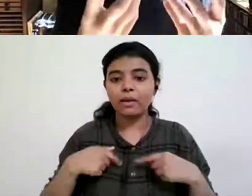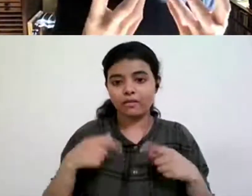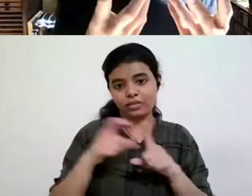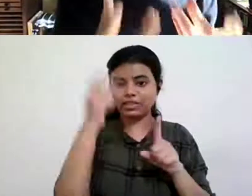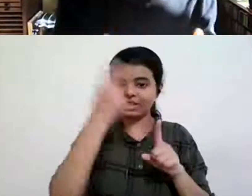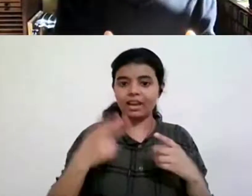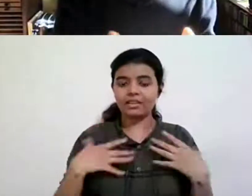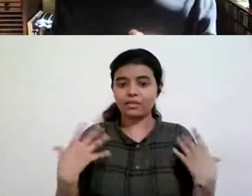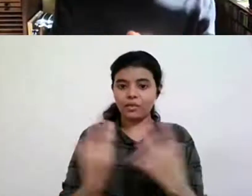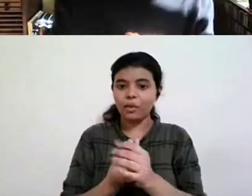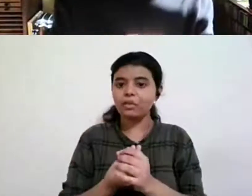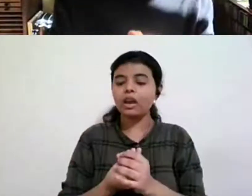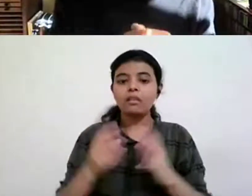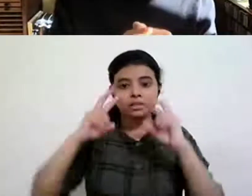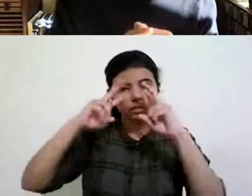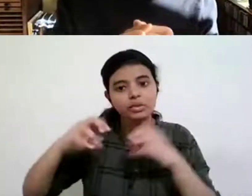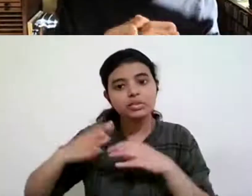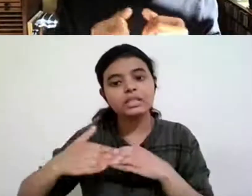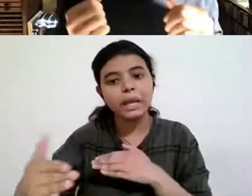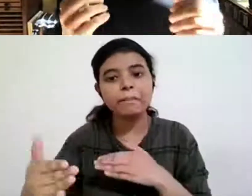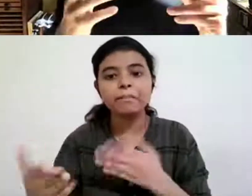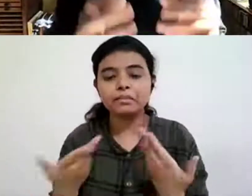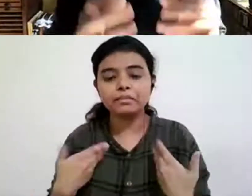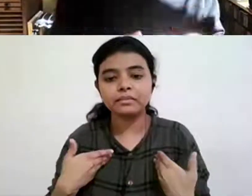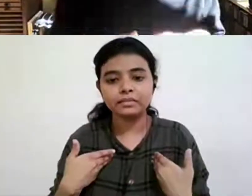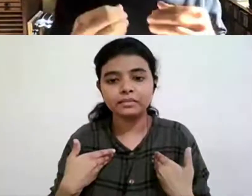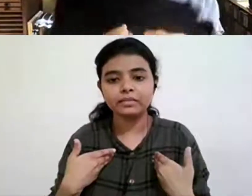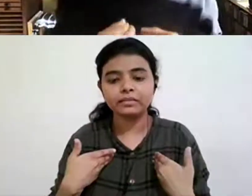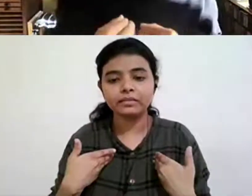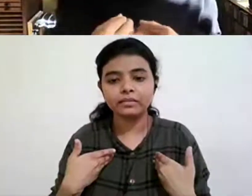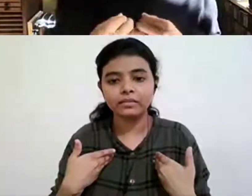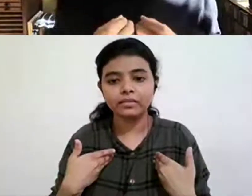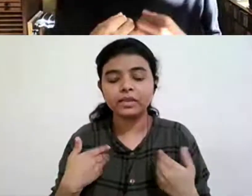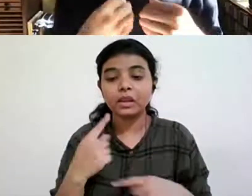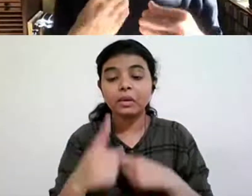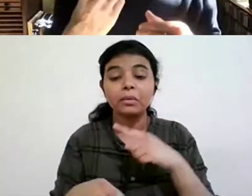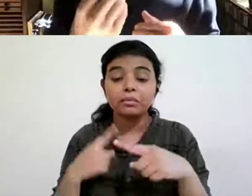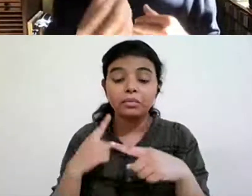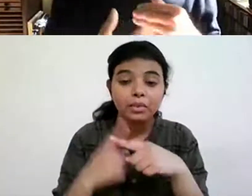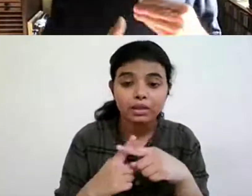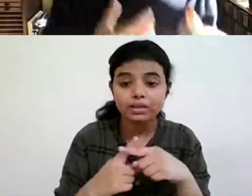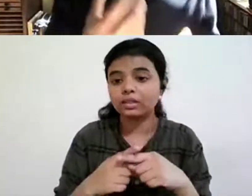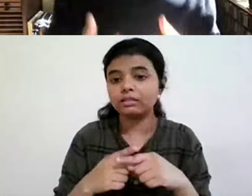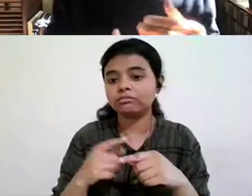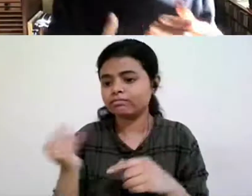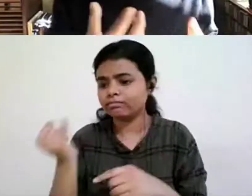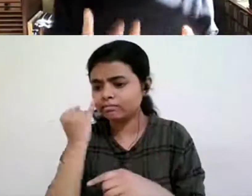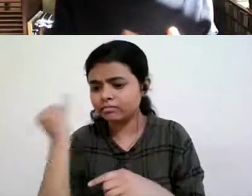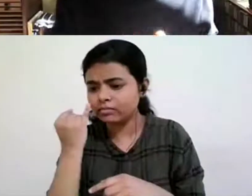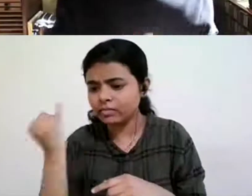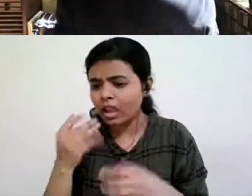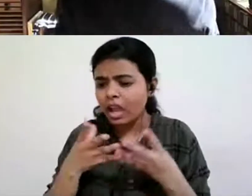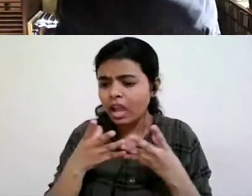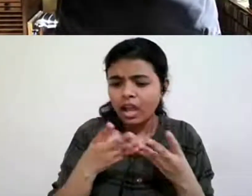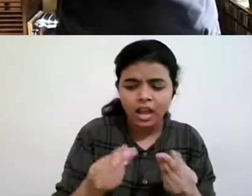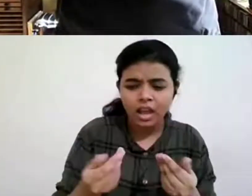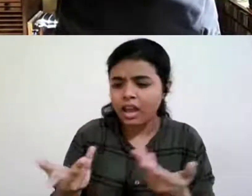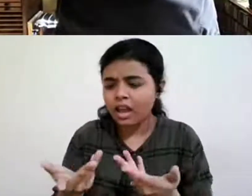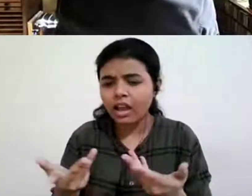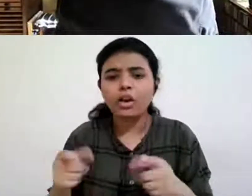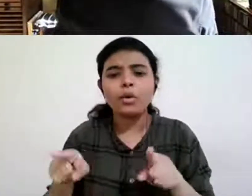are doing research. Also we are trying to find our solutions and